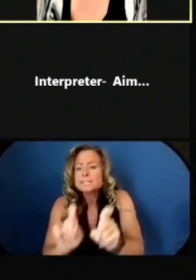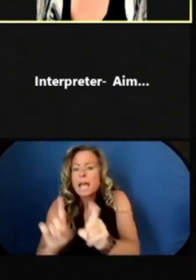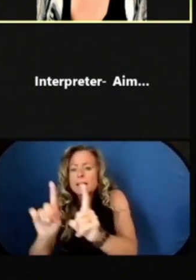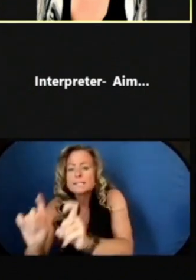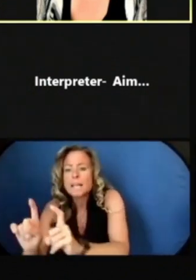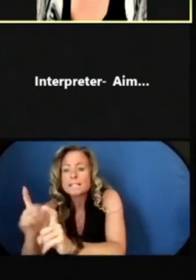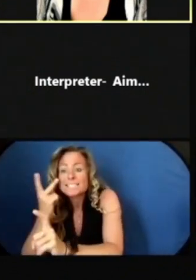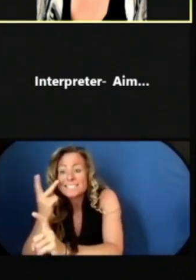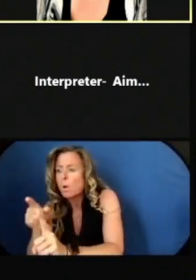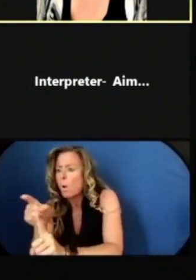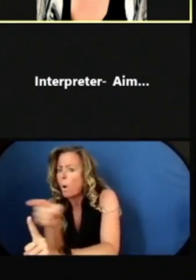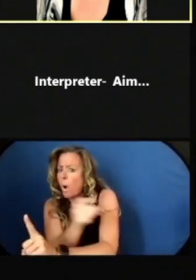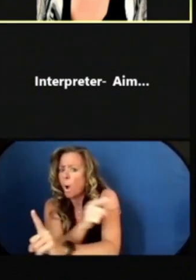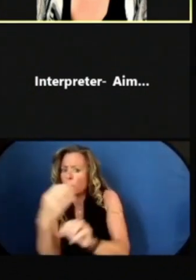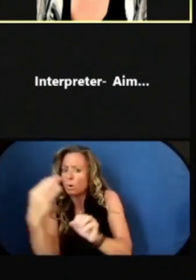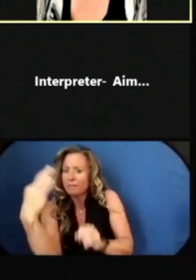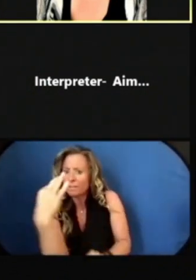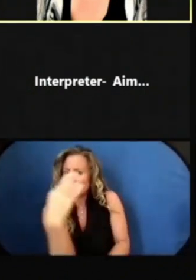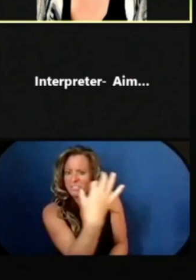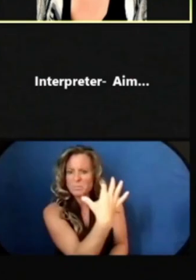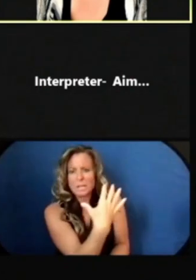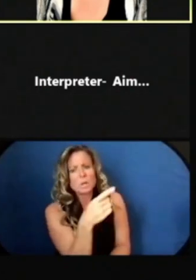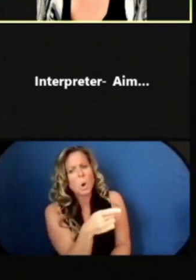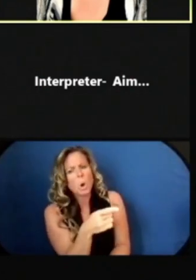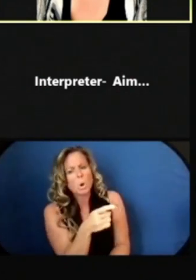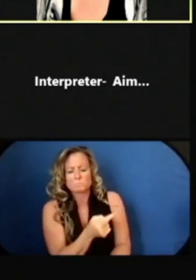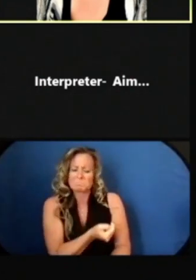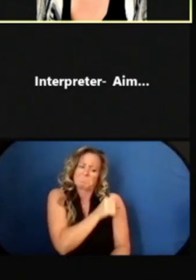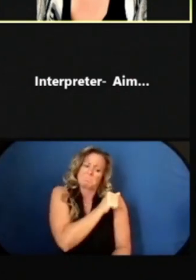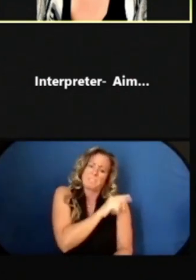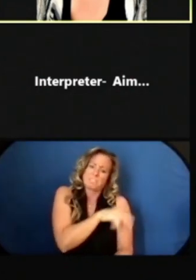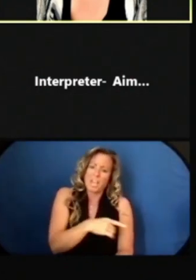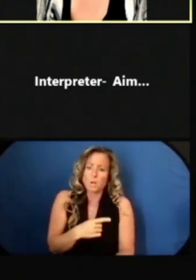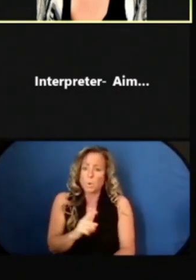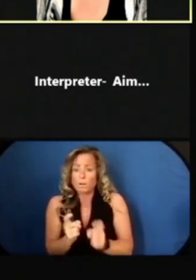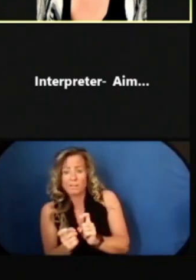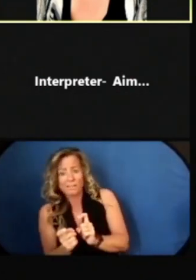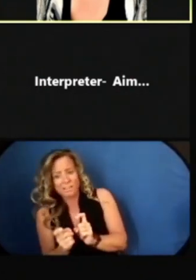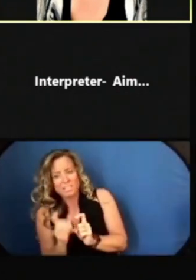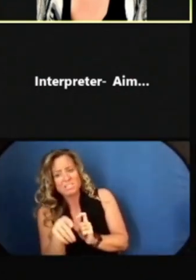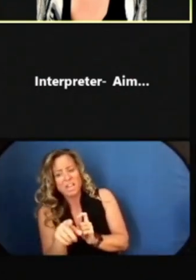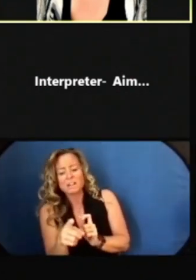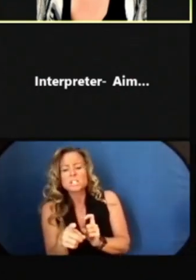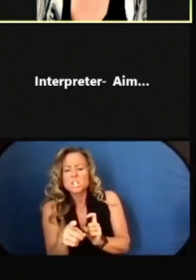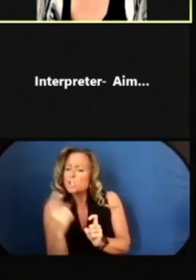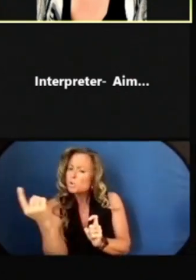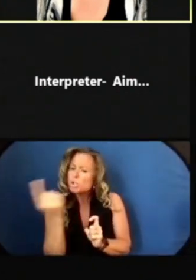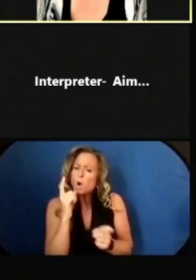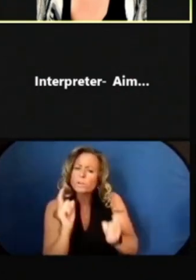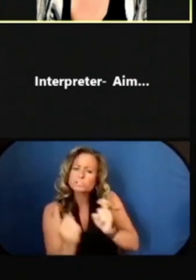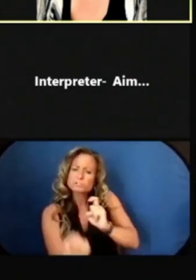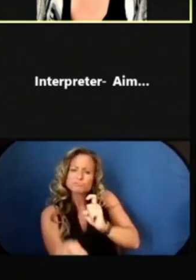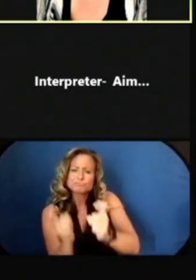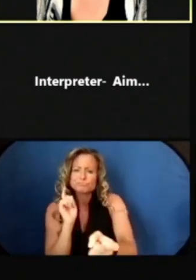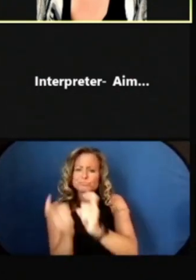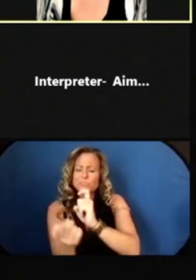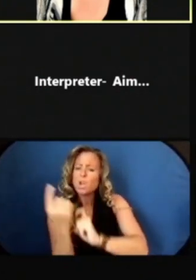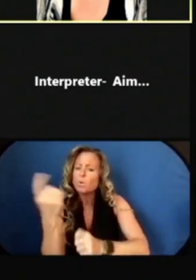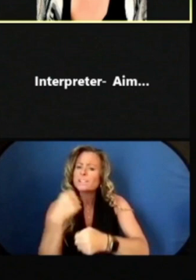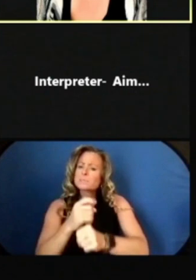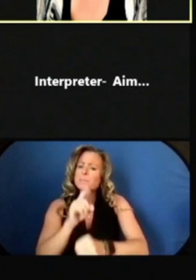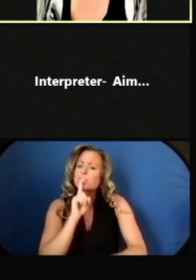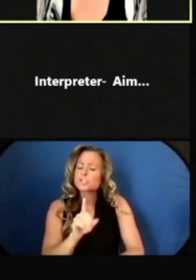the process. You don't have to wait till you're completely done. You can make sure